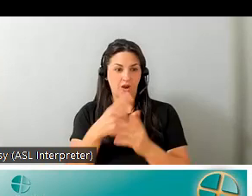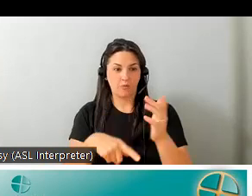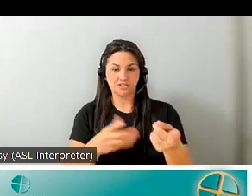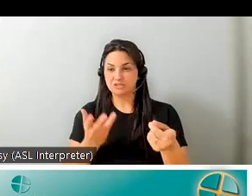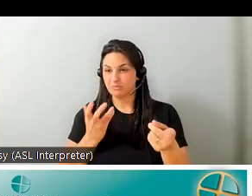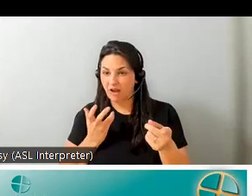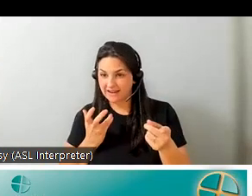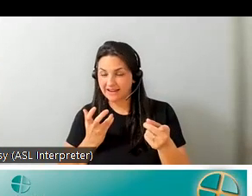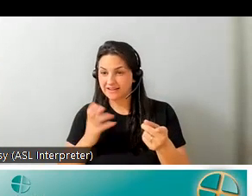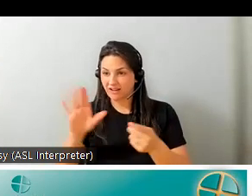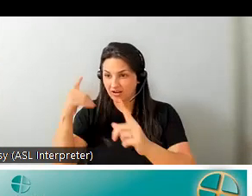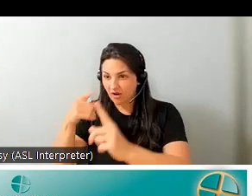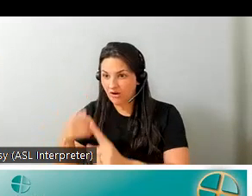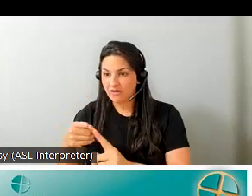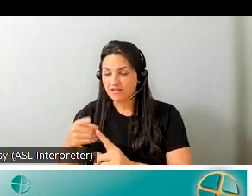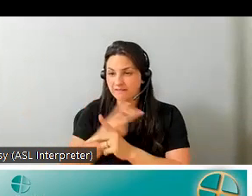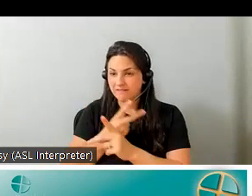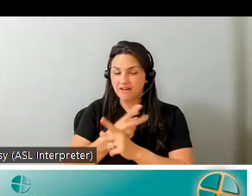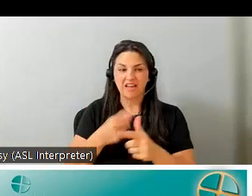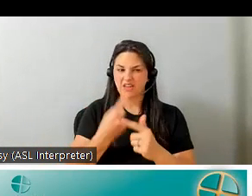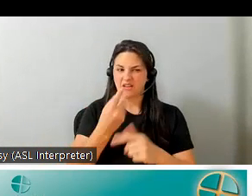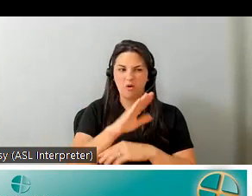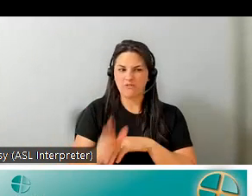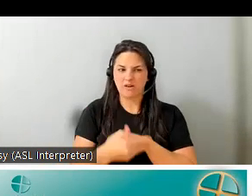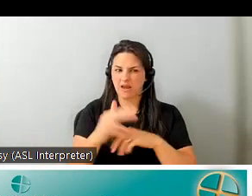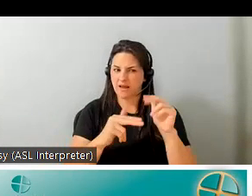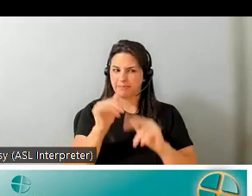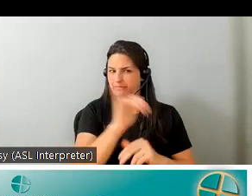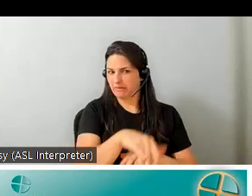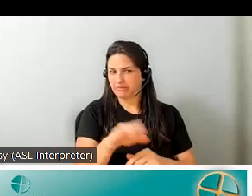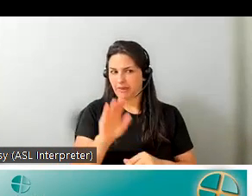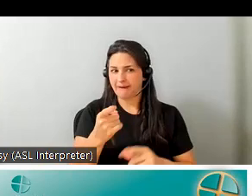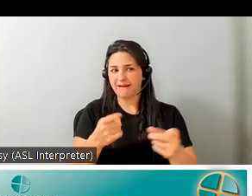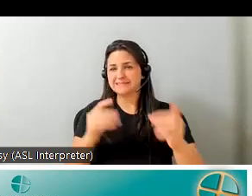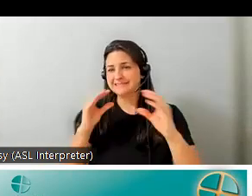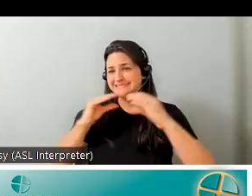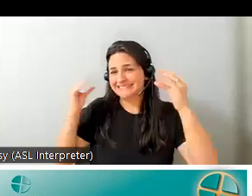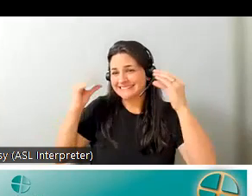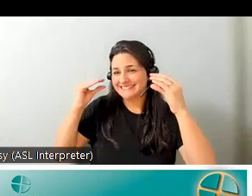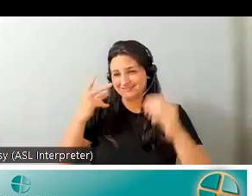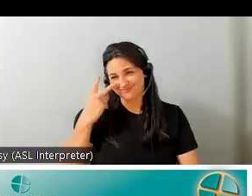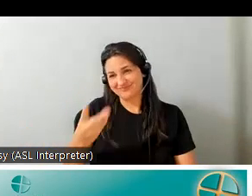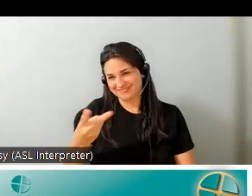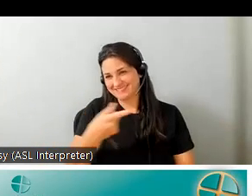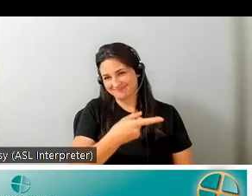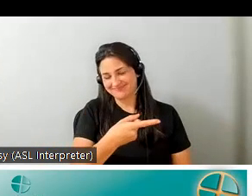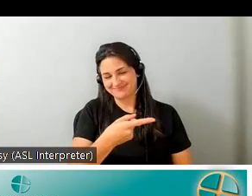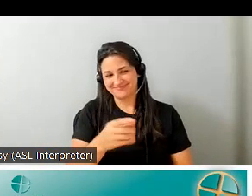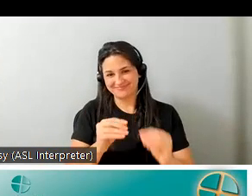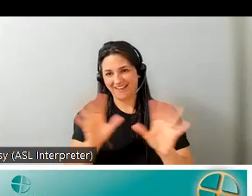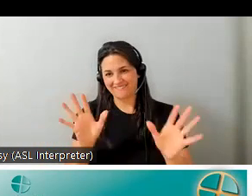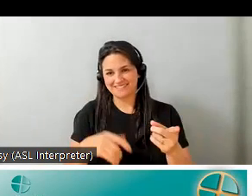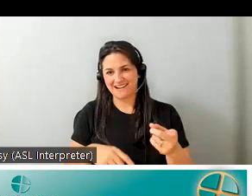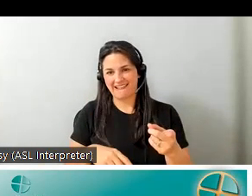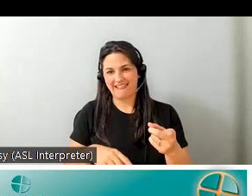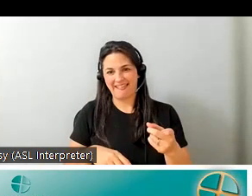and uh one night to build the box um and you can see by her smile there that's uh on natalie's uh